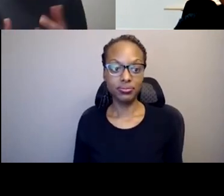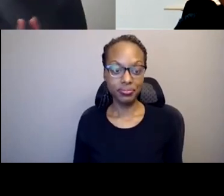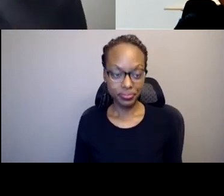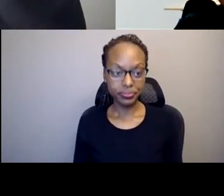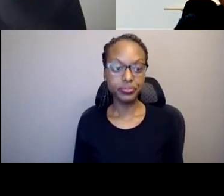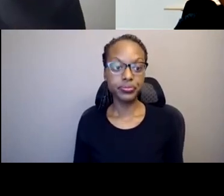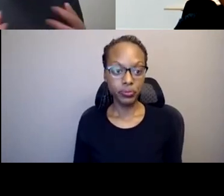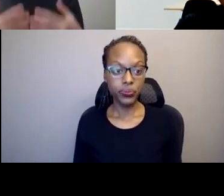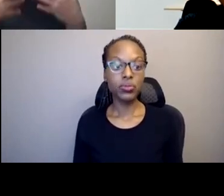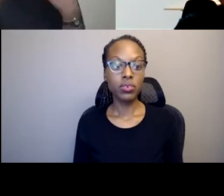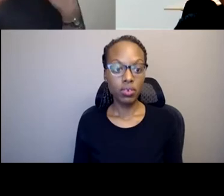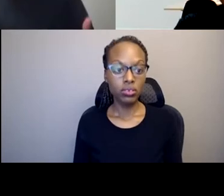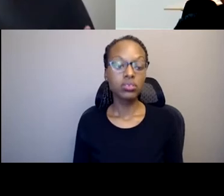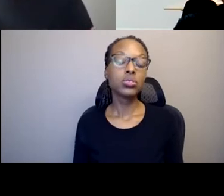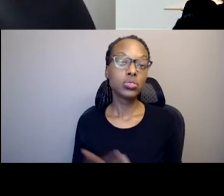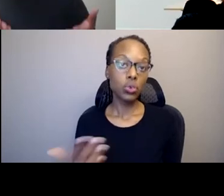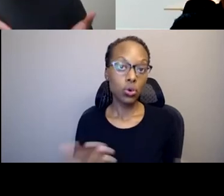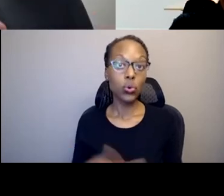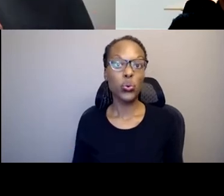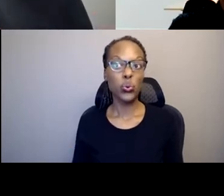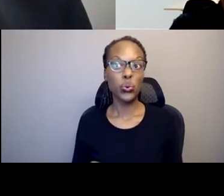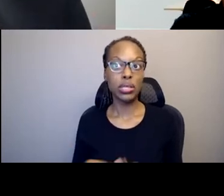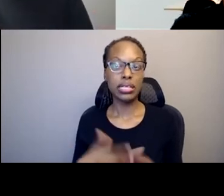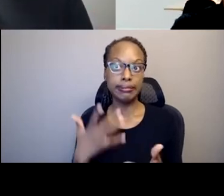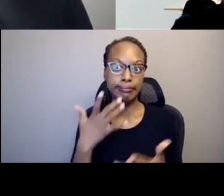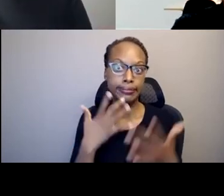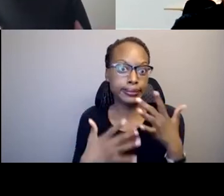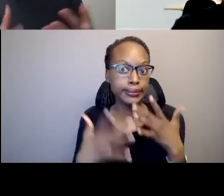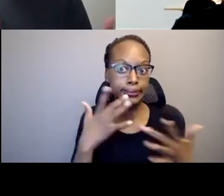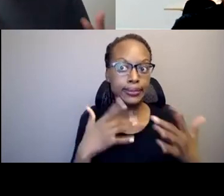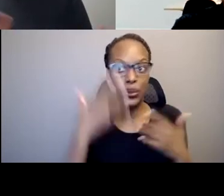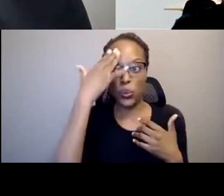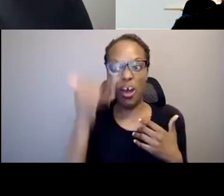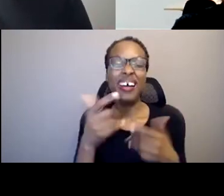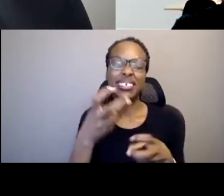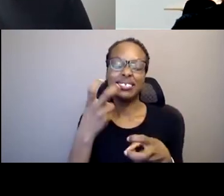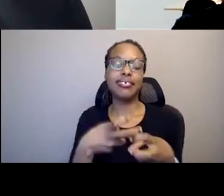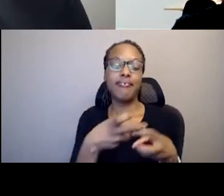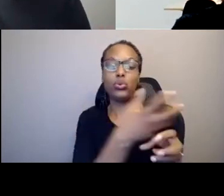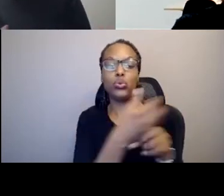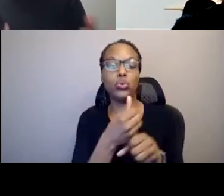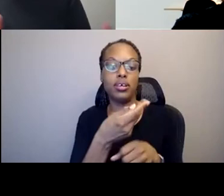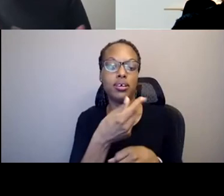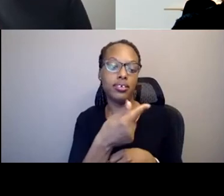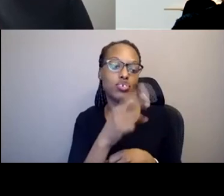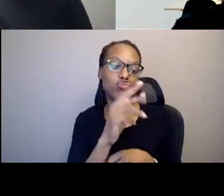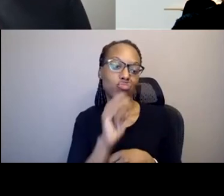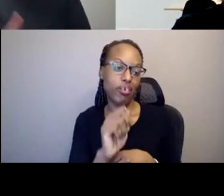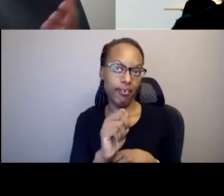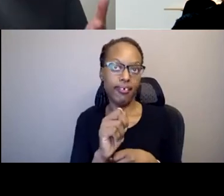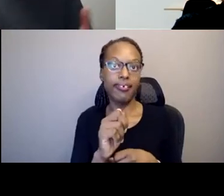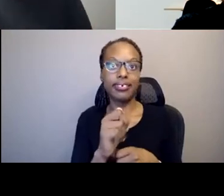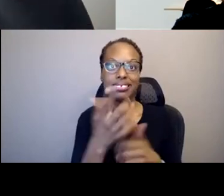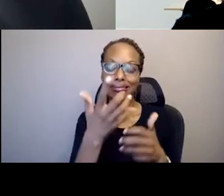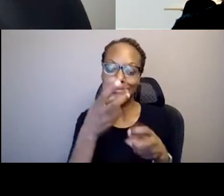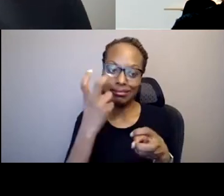difficult also just to get a grant, to be part of that system. And I wonder if that could be something that could be changed or modified. I mean, maybe it has